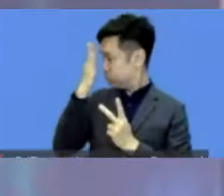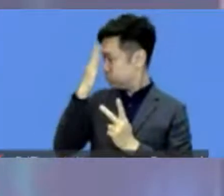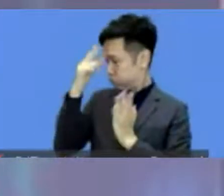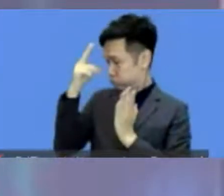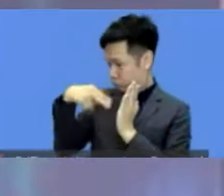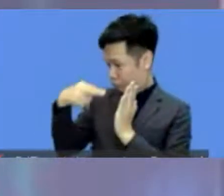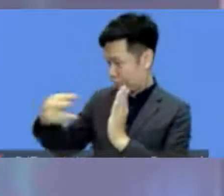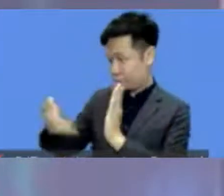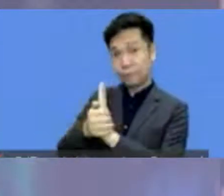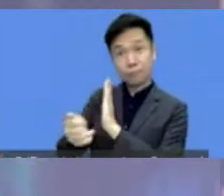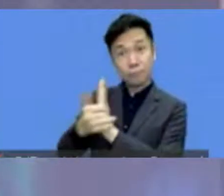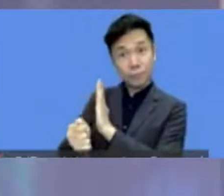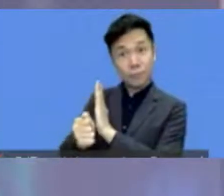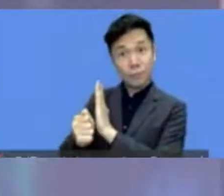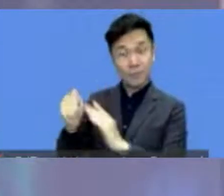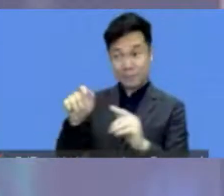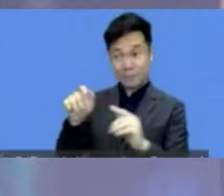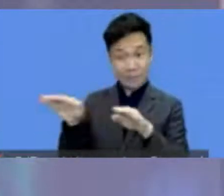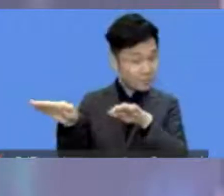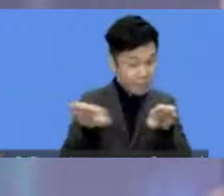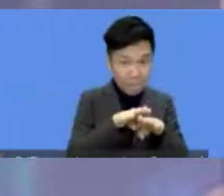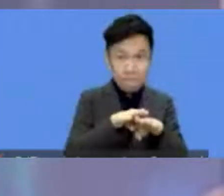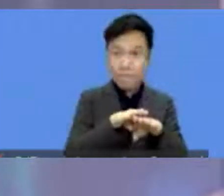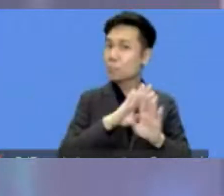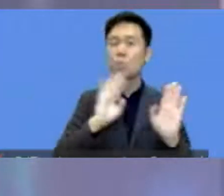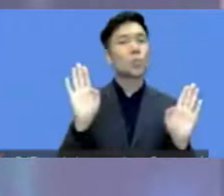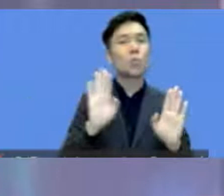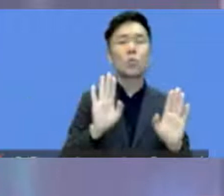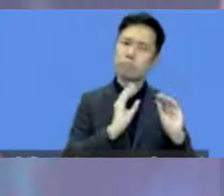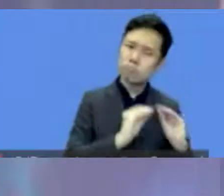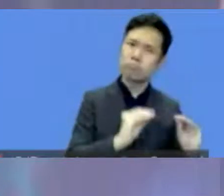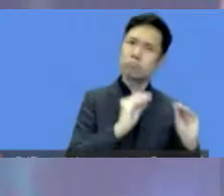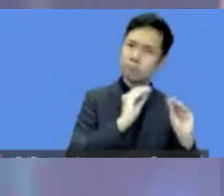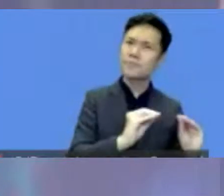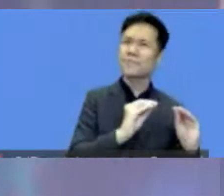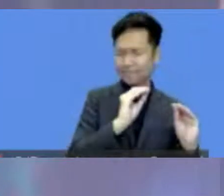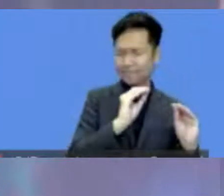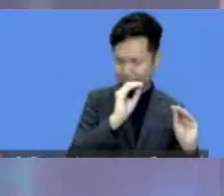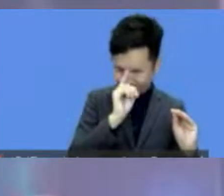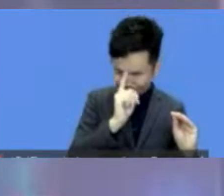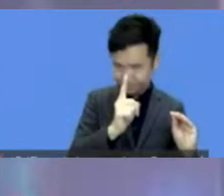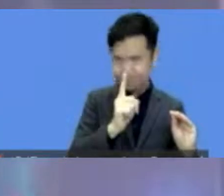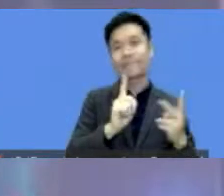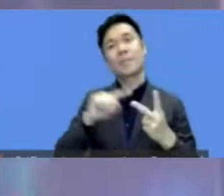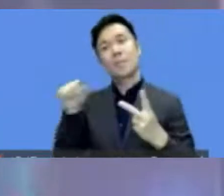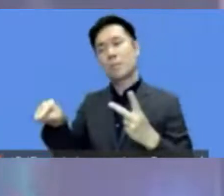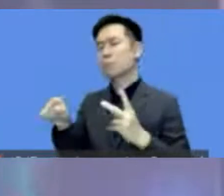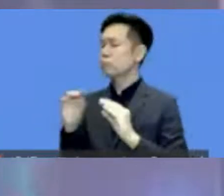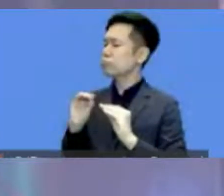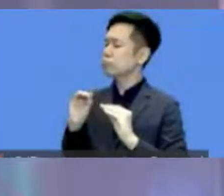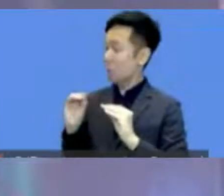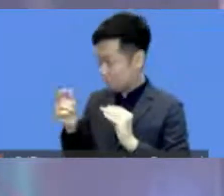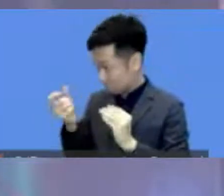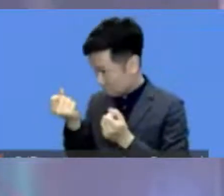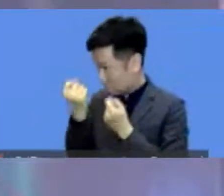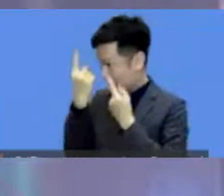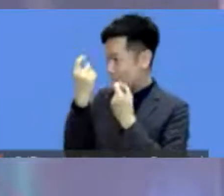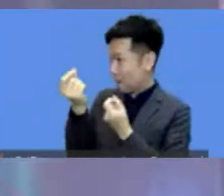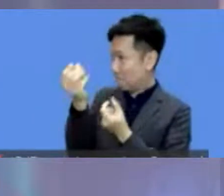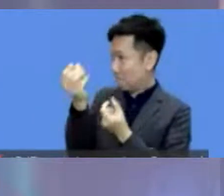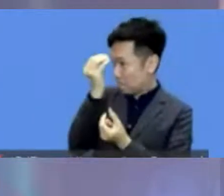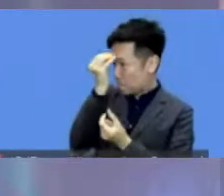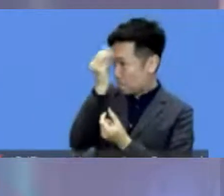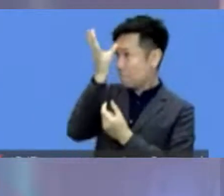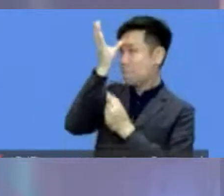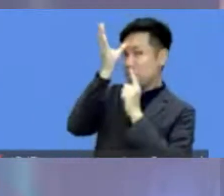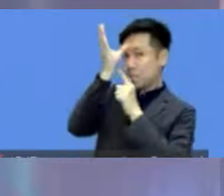lifelong learning process, and we'll have to understand that as well. So the environment is changing, the market changes, and we'll have to have this practice